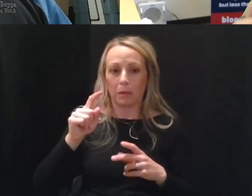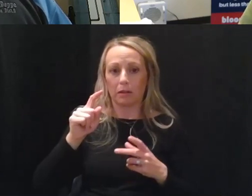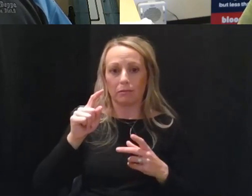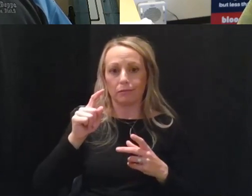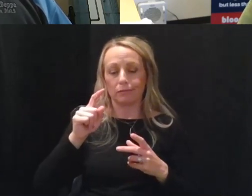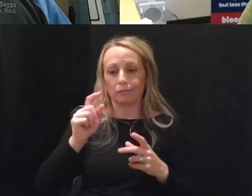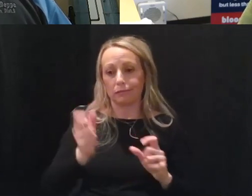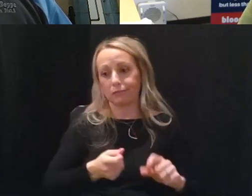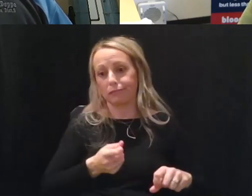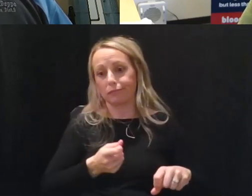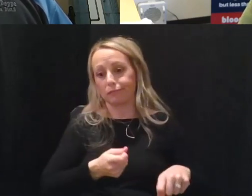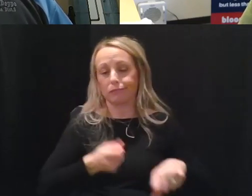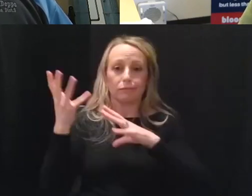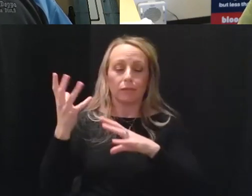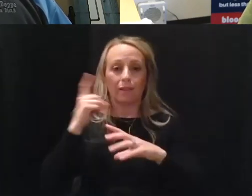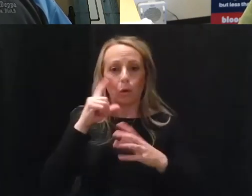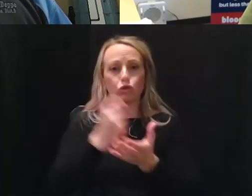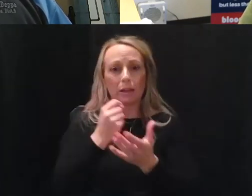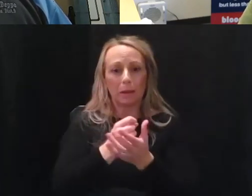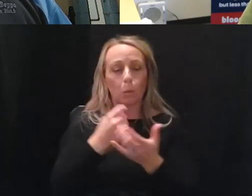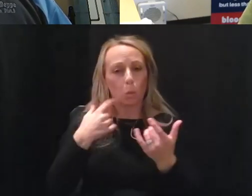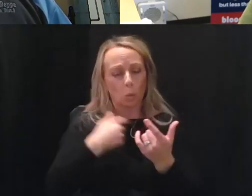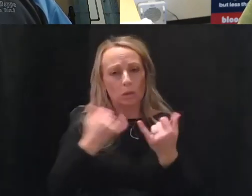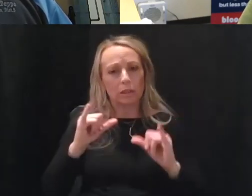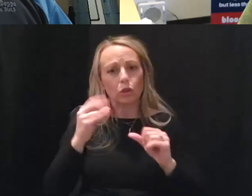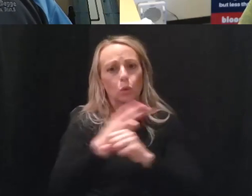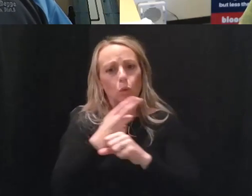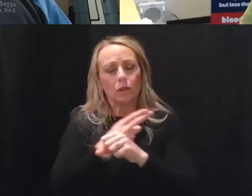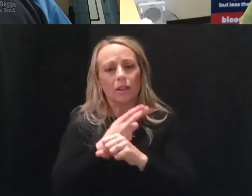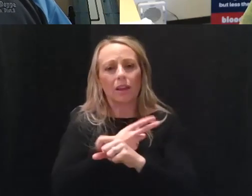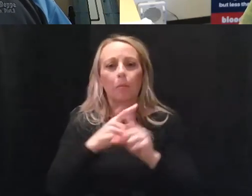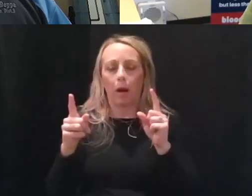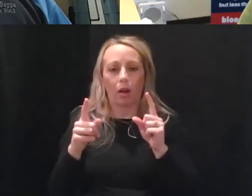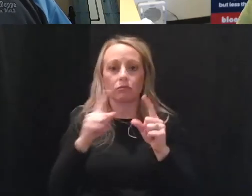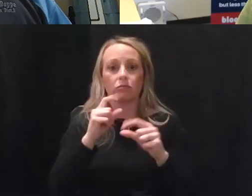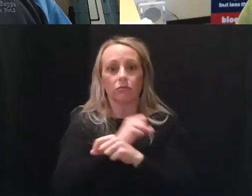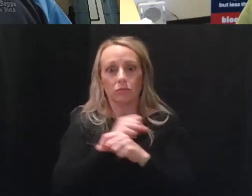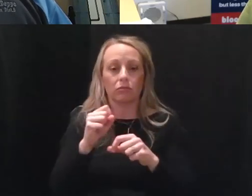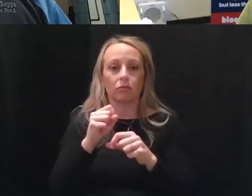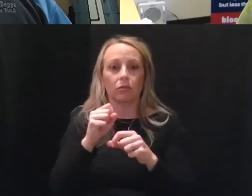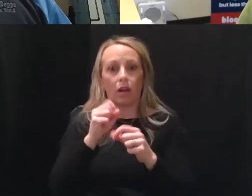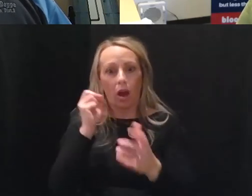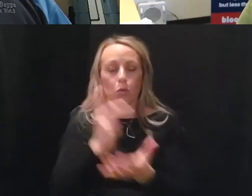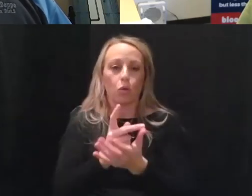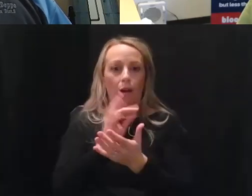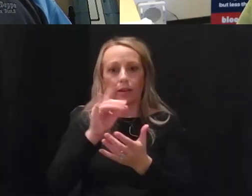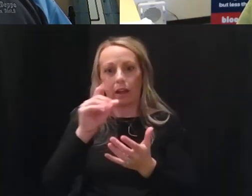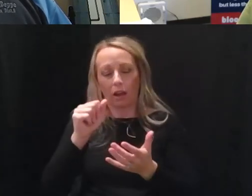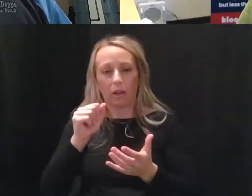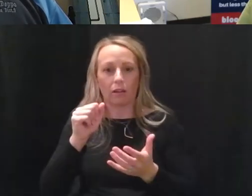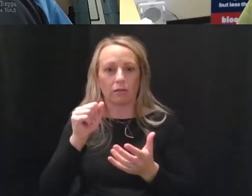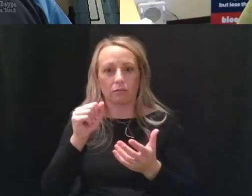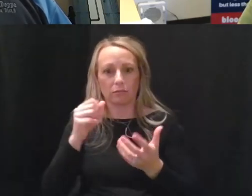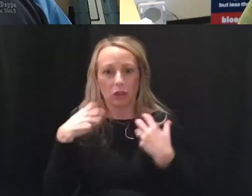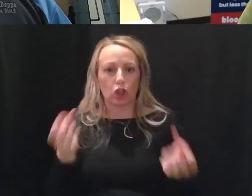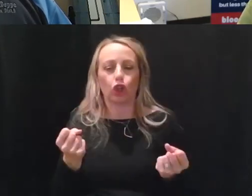of that treatment. So we want to make sure we continue monitoring patients to see how they recover.